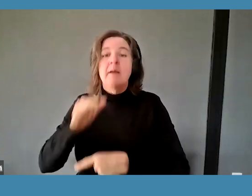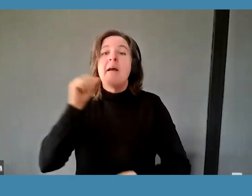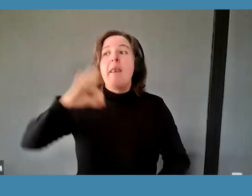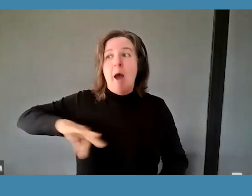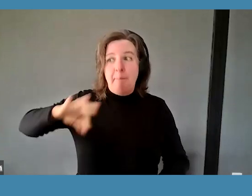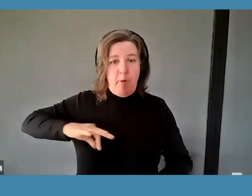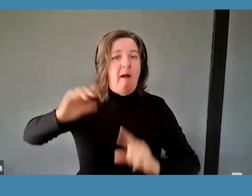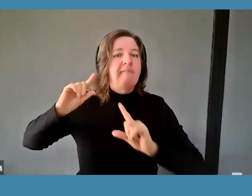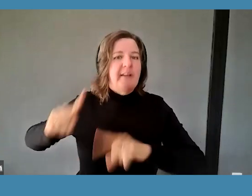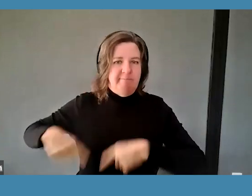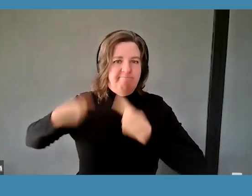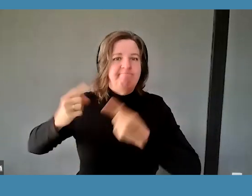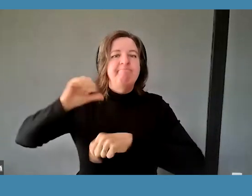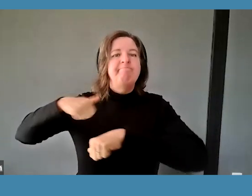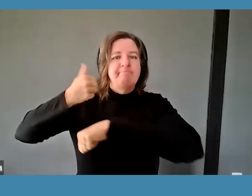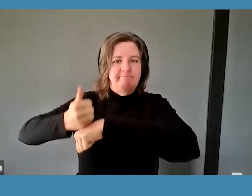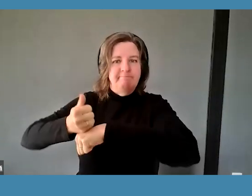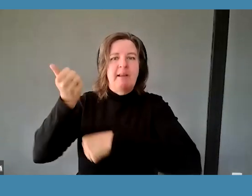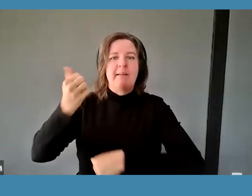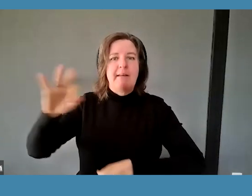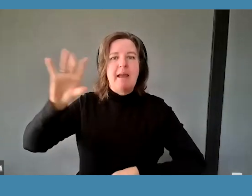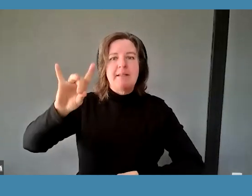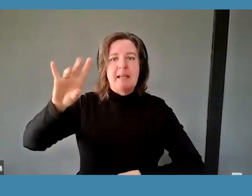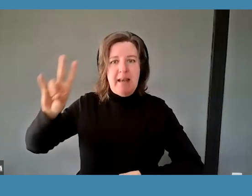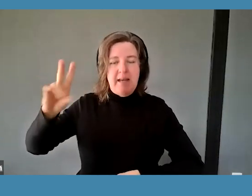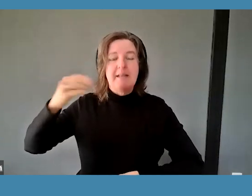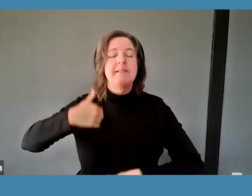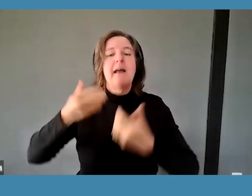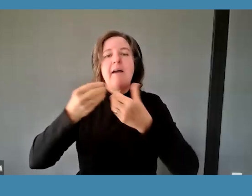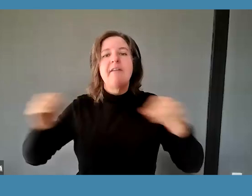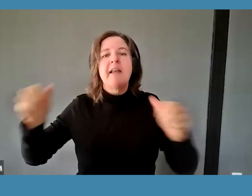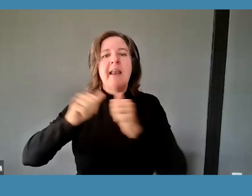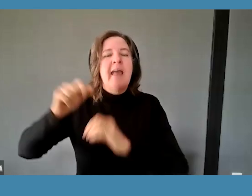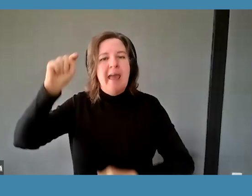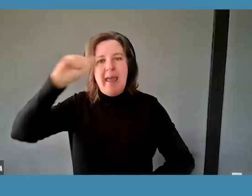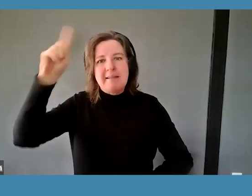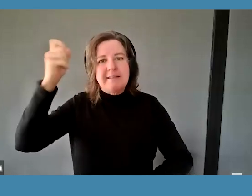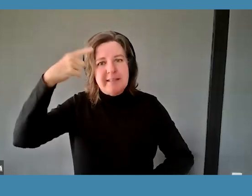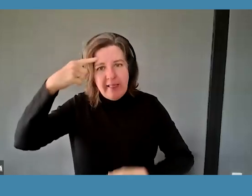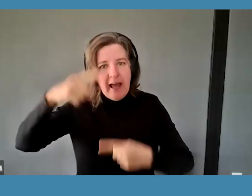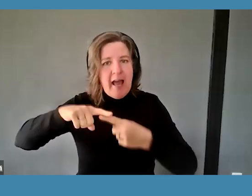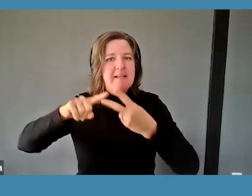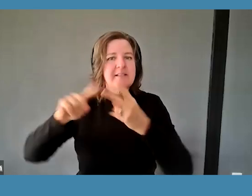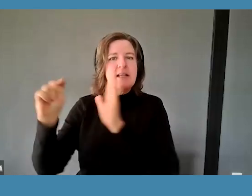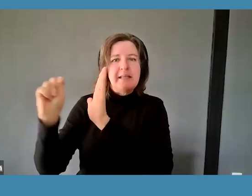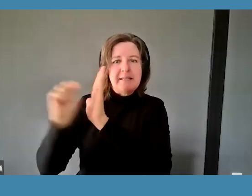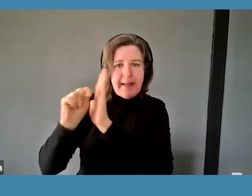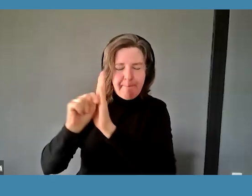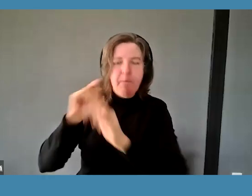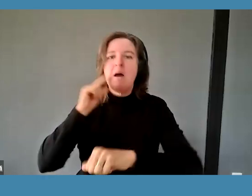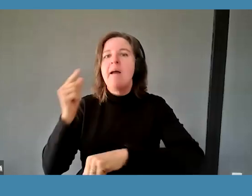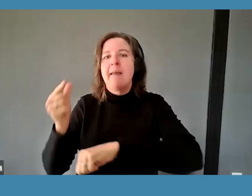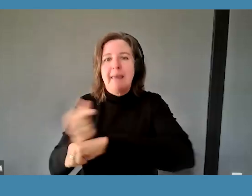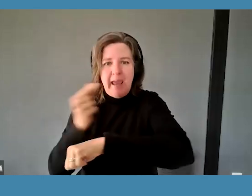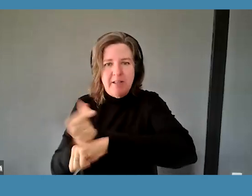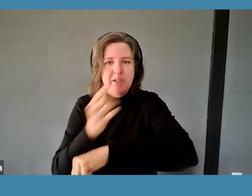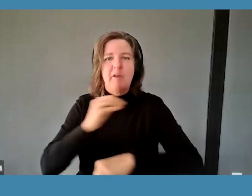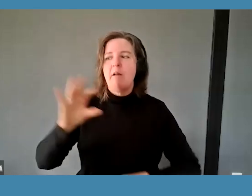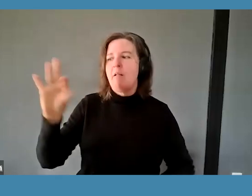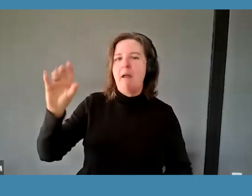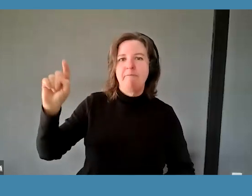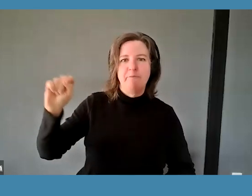1987. And we have offices in Tallahassee, Tampa, Gainesville, and Fort Lauderdale, though we do represent